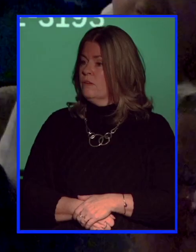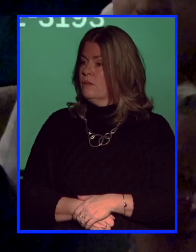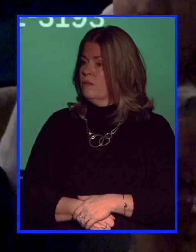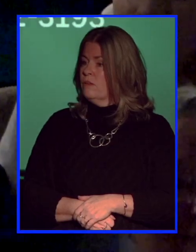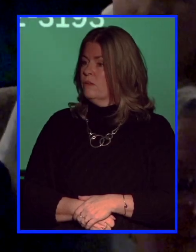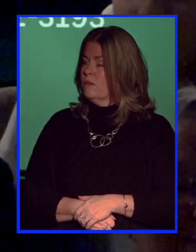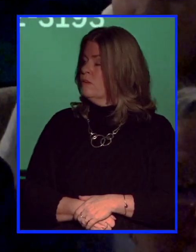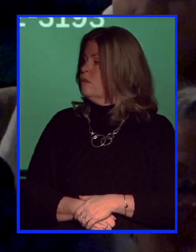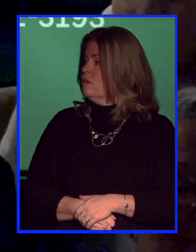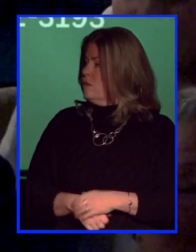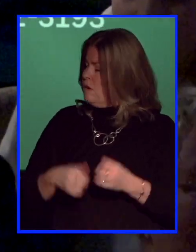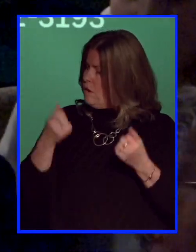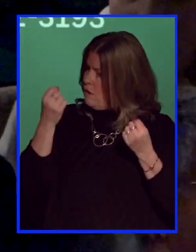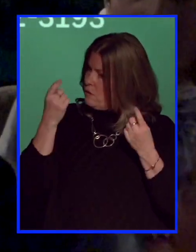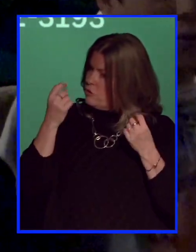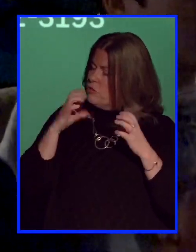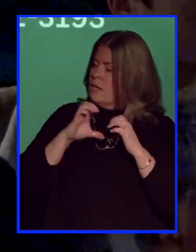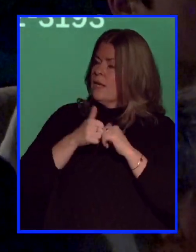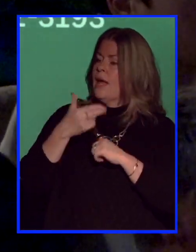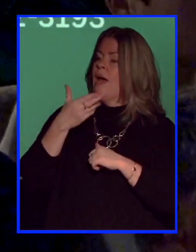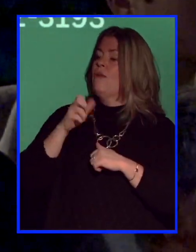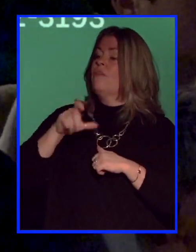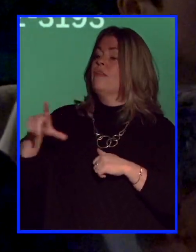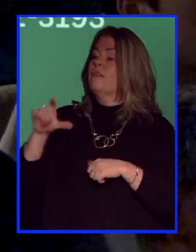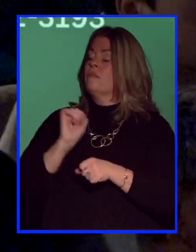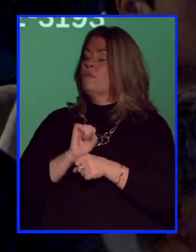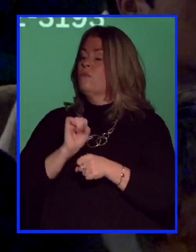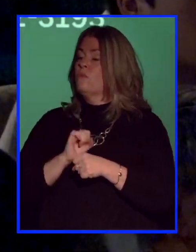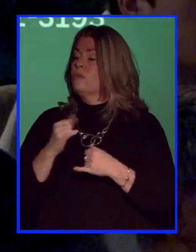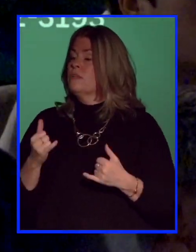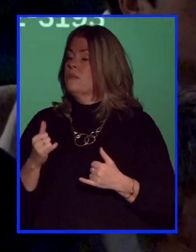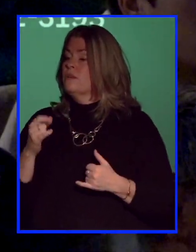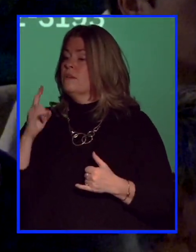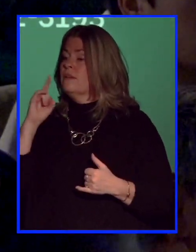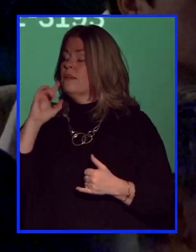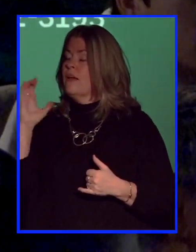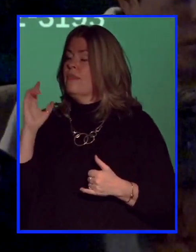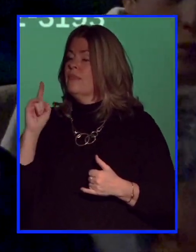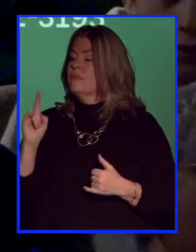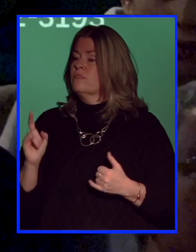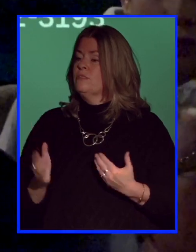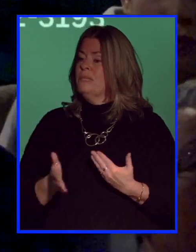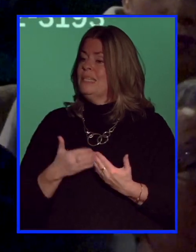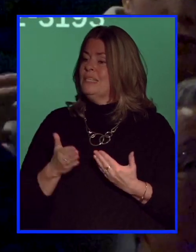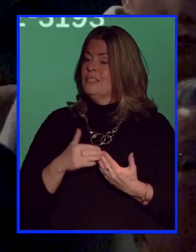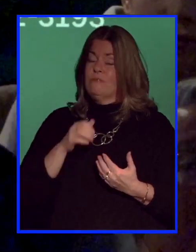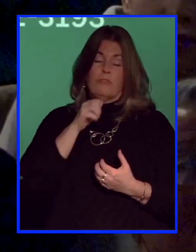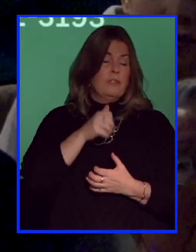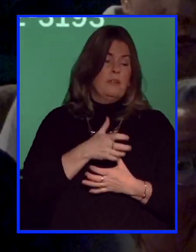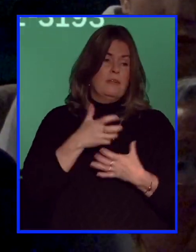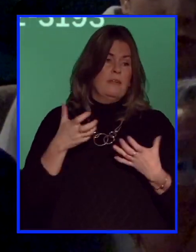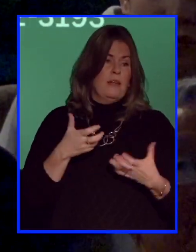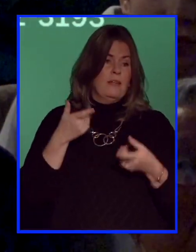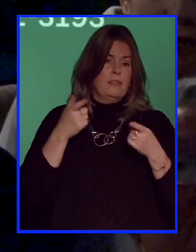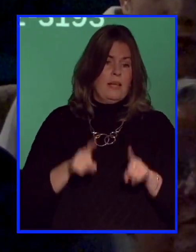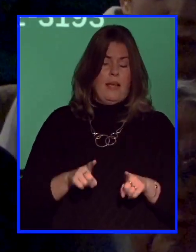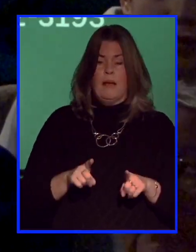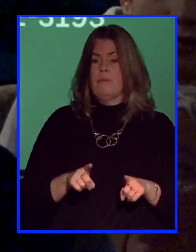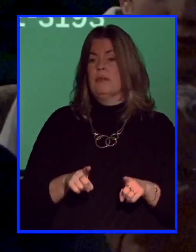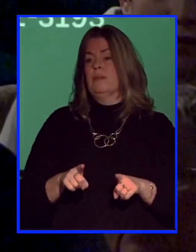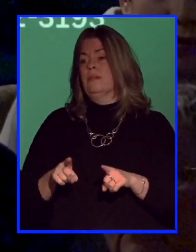how the Hill works now, it seems to me that it's going to be very easy for not much to happen, given the House and the